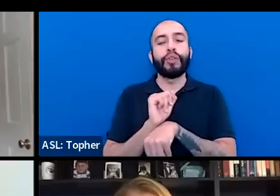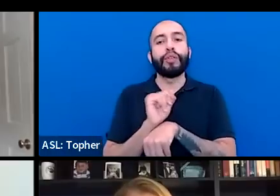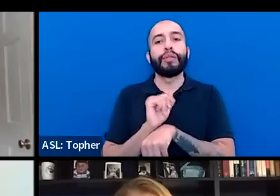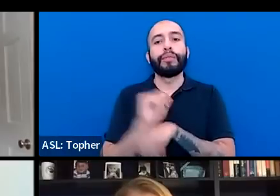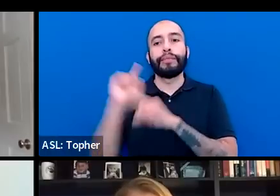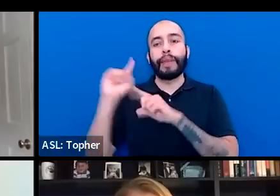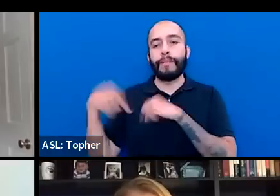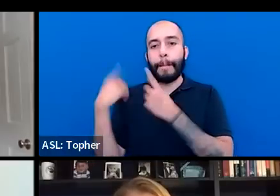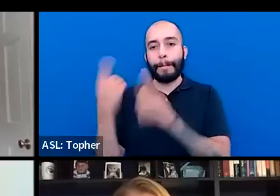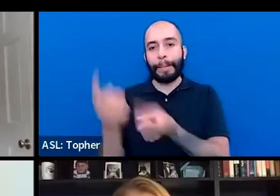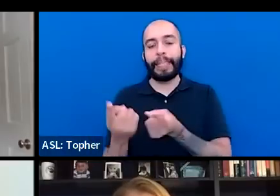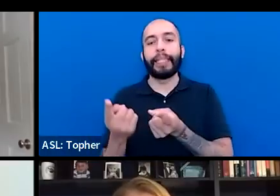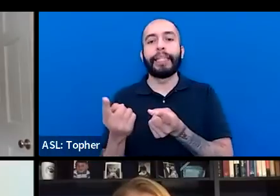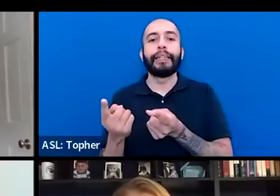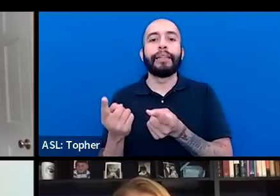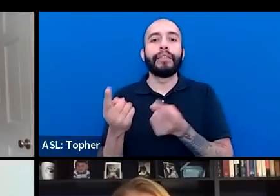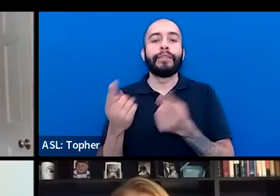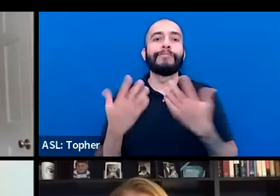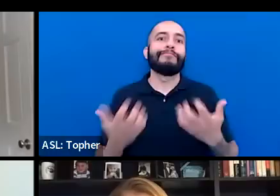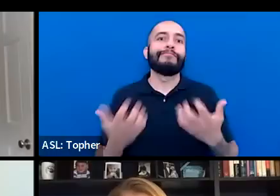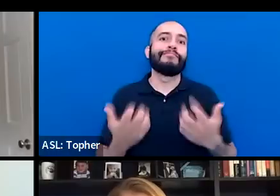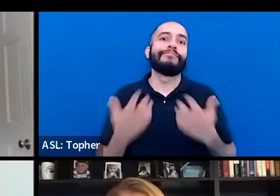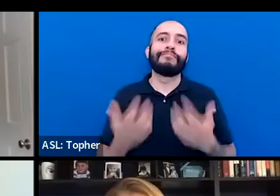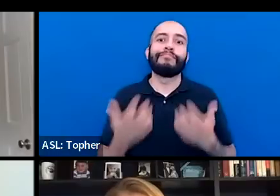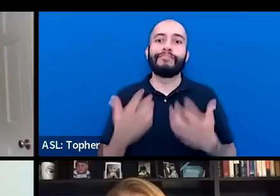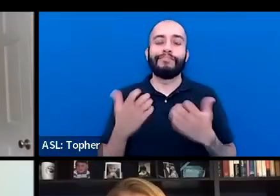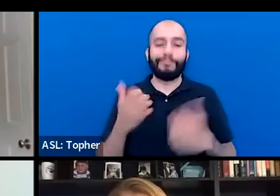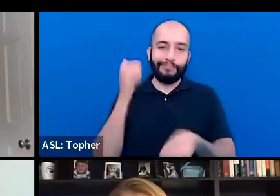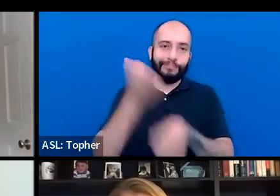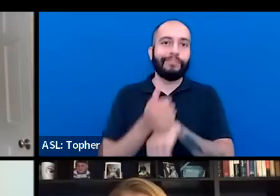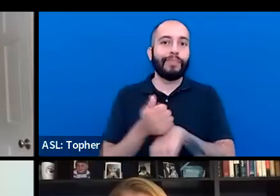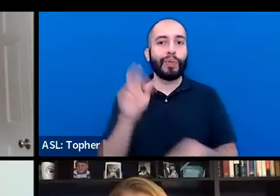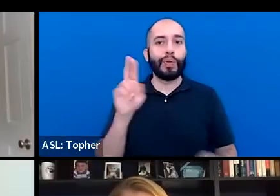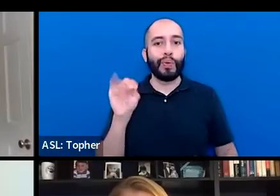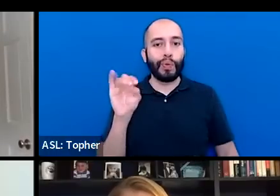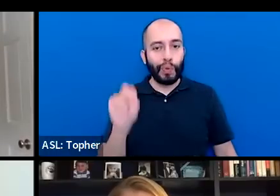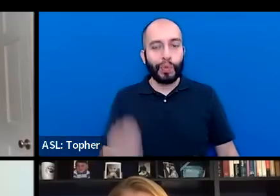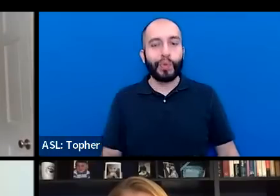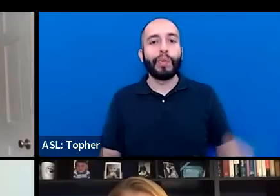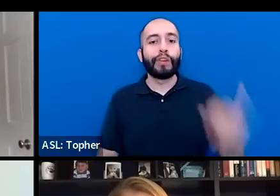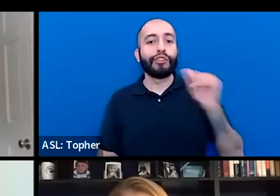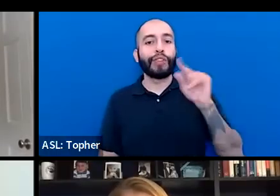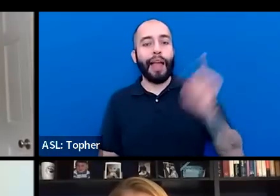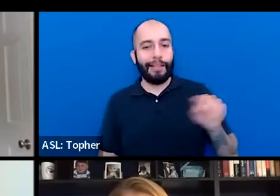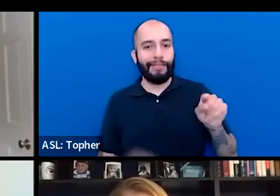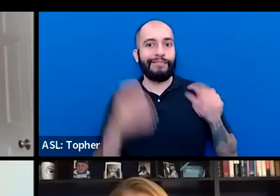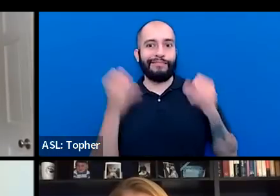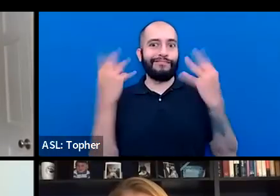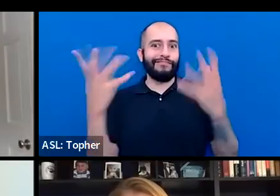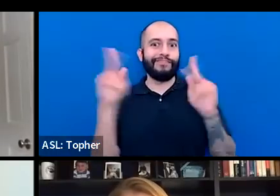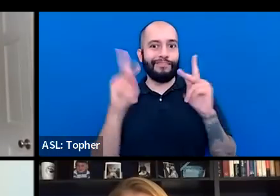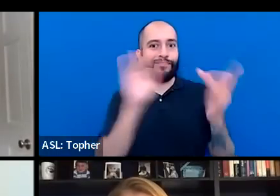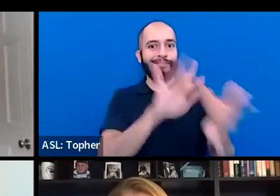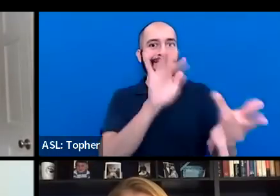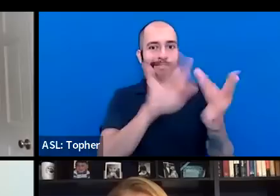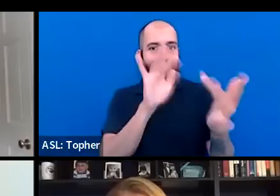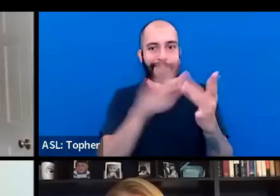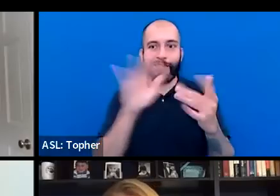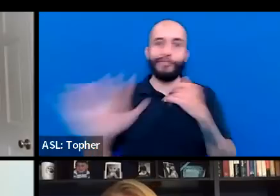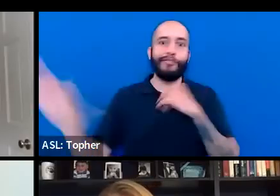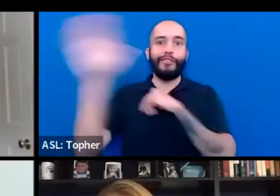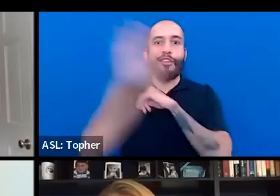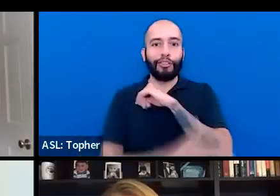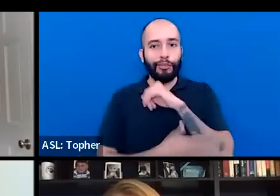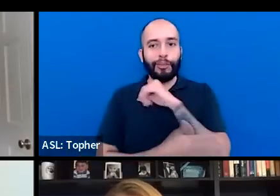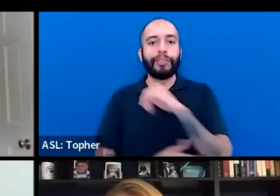So what do you do when you get these people saying we want to unionize too? How do you educate them? How do you, walk them through what they need